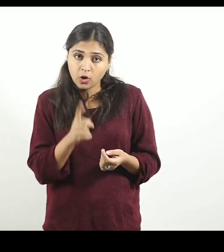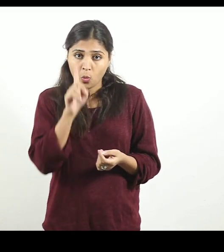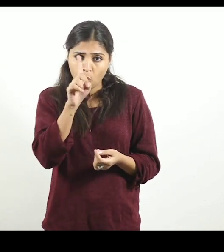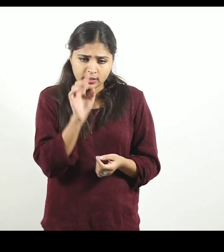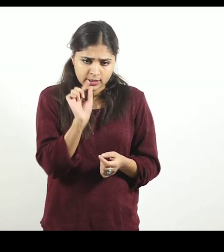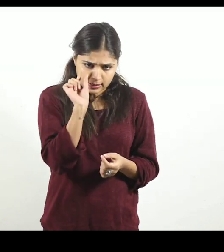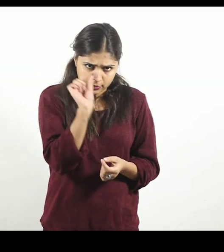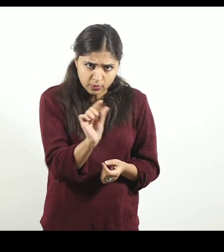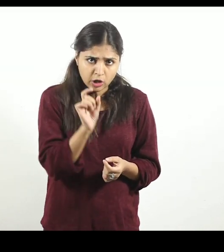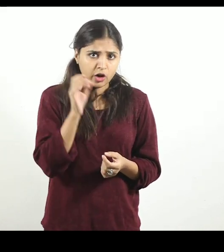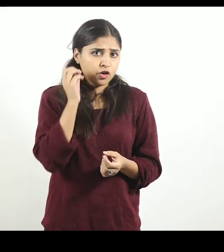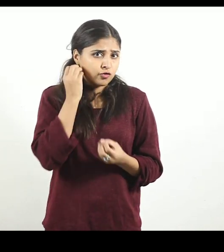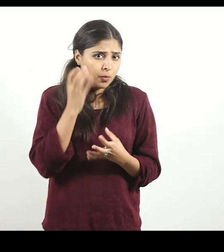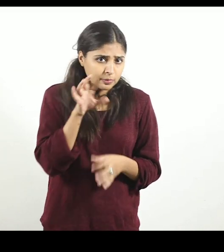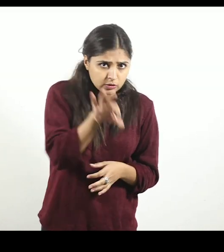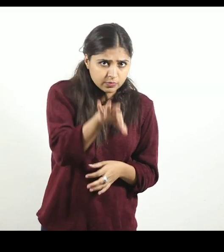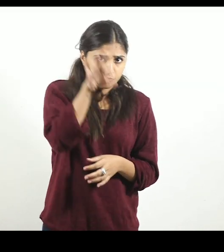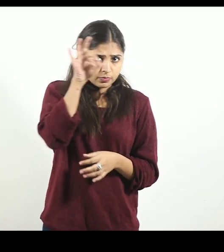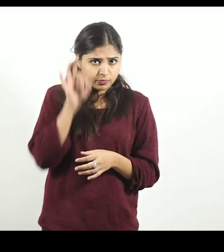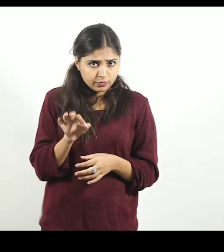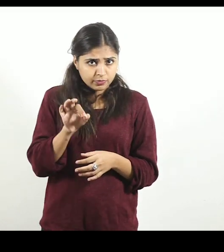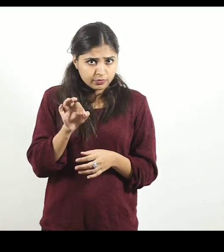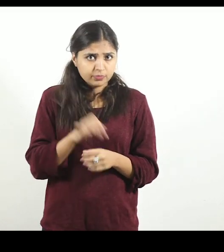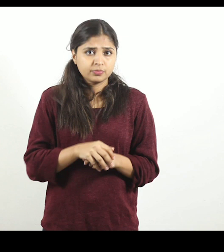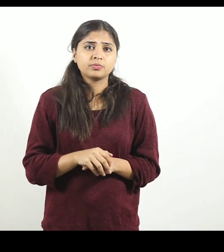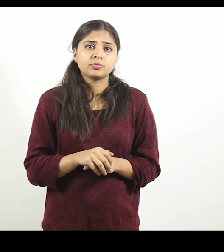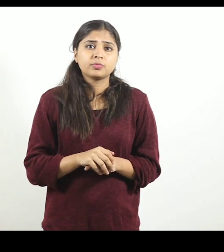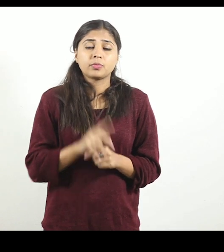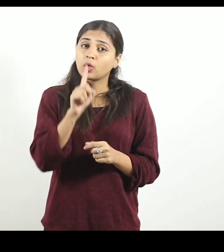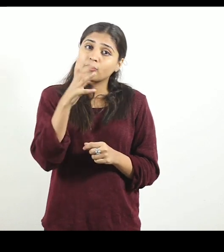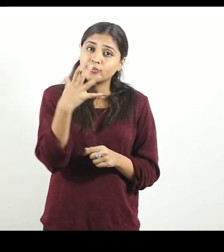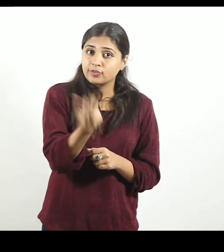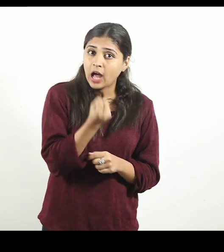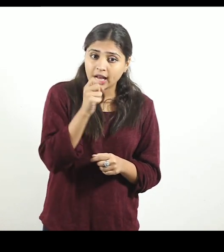specific piece of information in a given text.